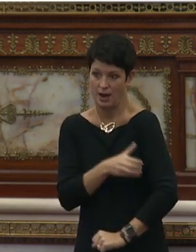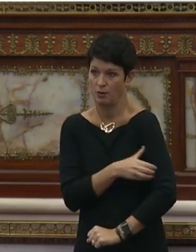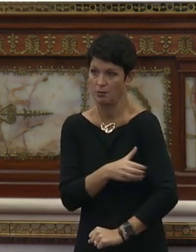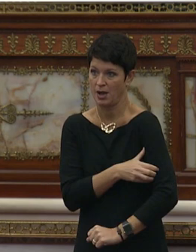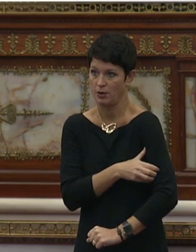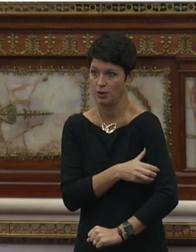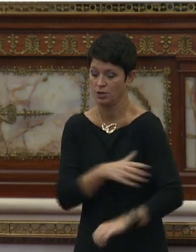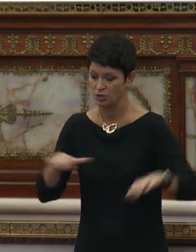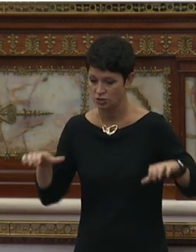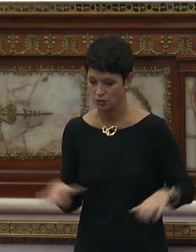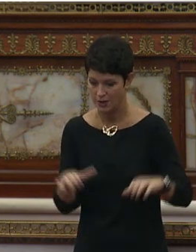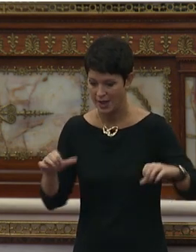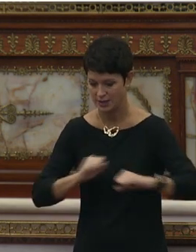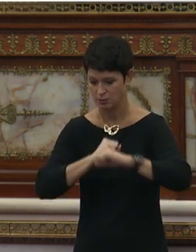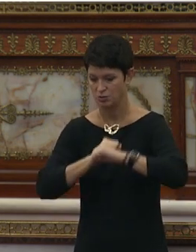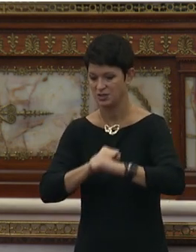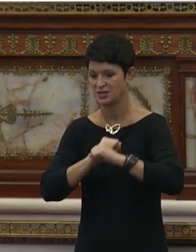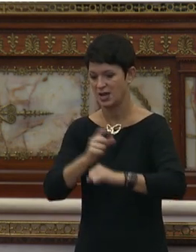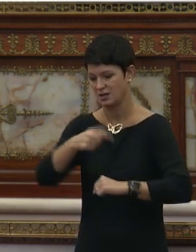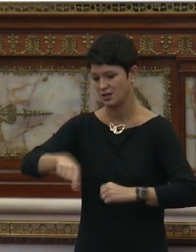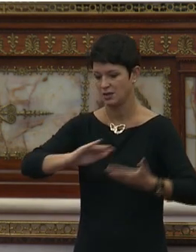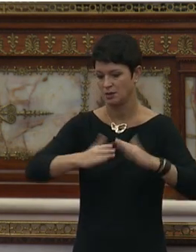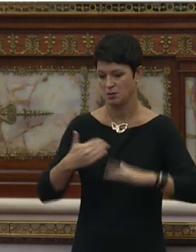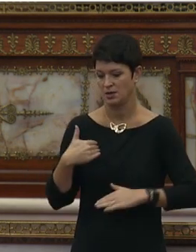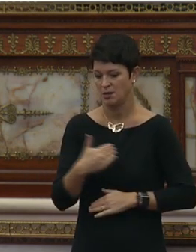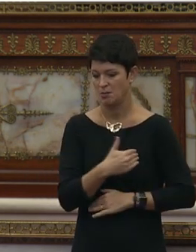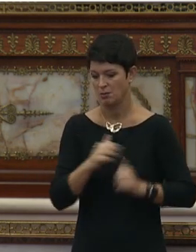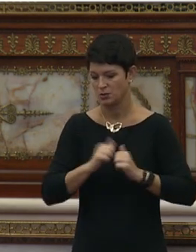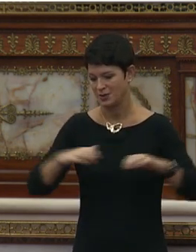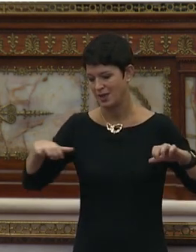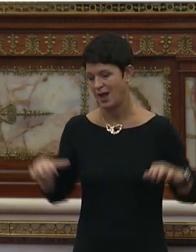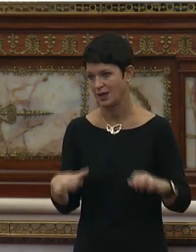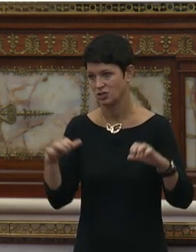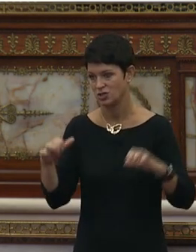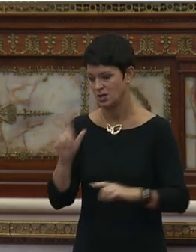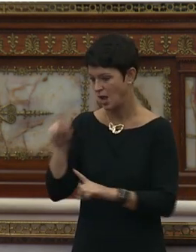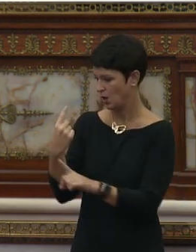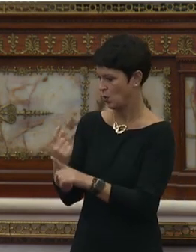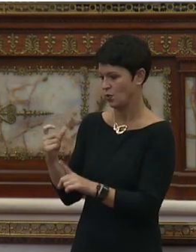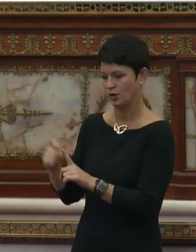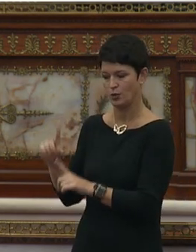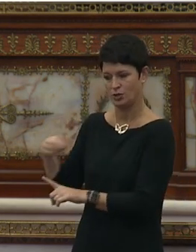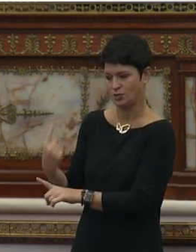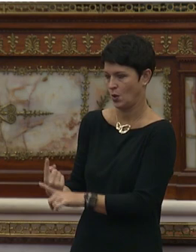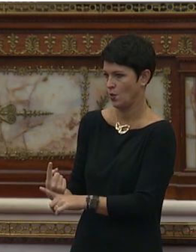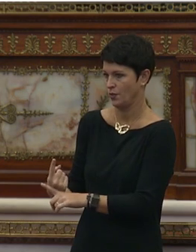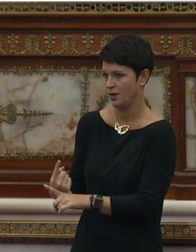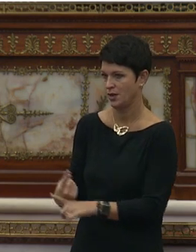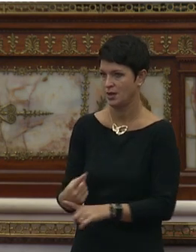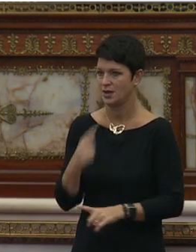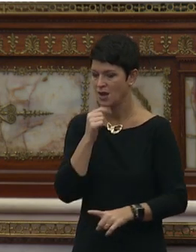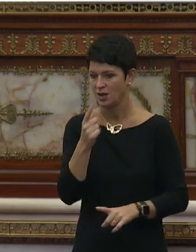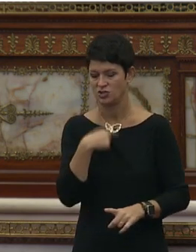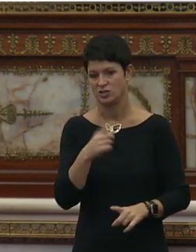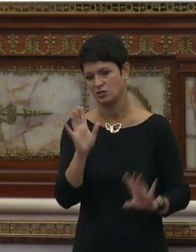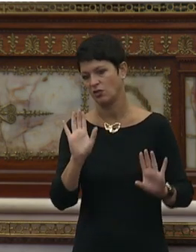act, to protect our most vulnerable community members with action, not just words and not just symbolic